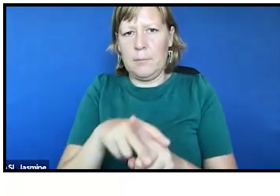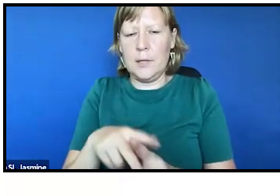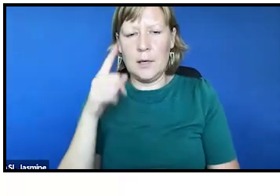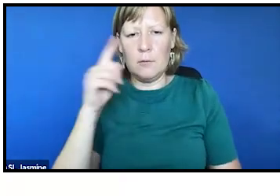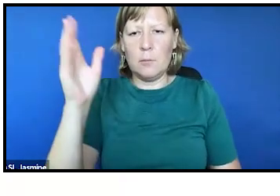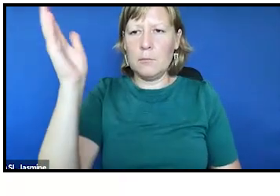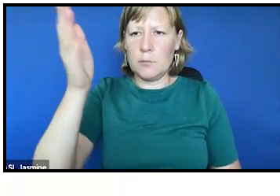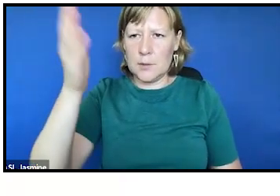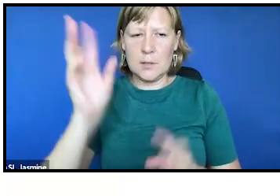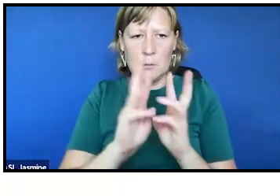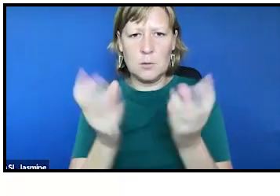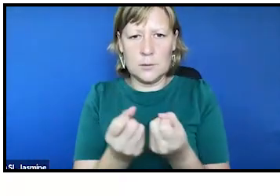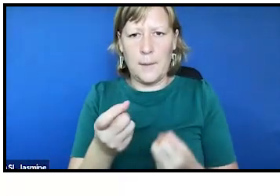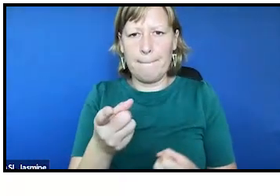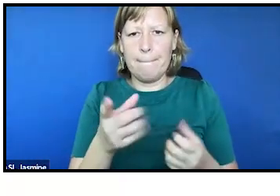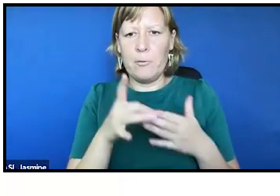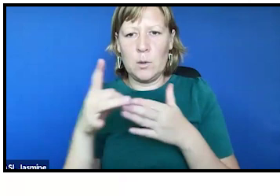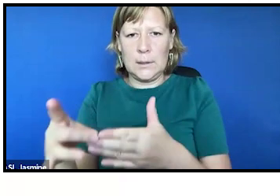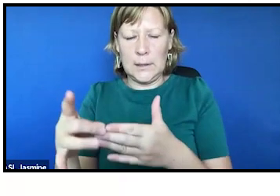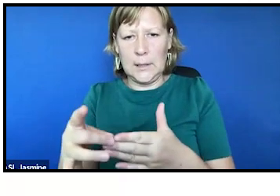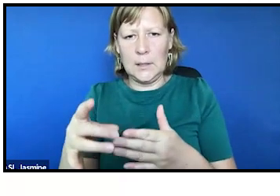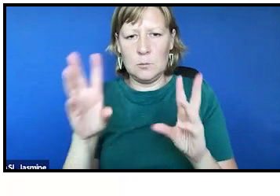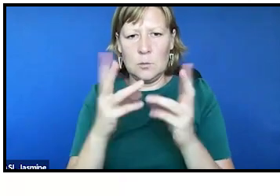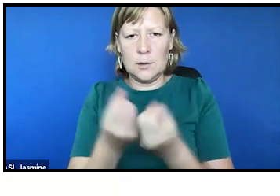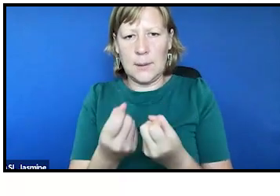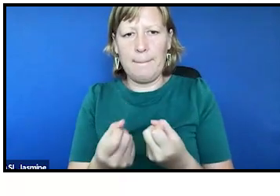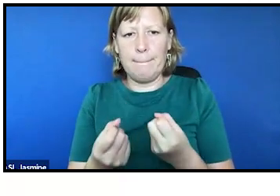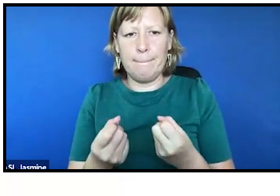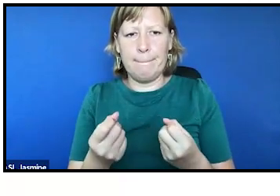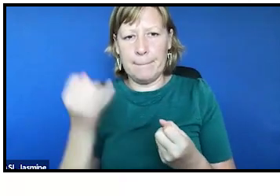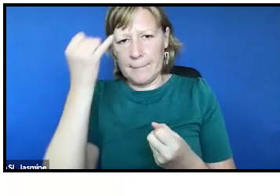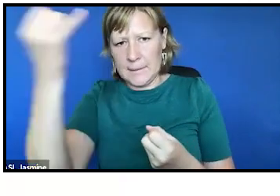to look at the registration page too, so tell me what to go to next.